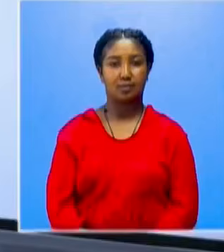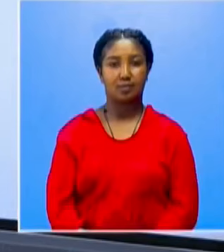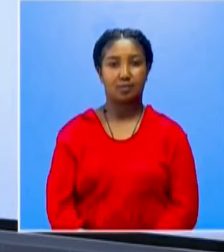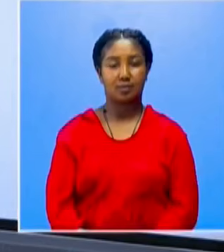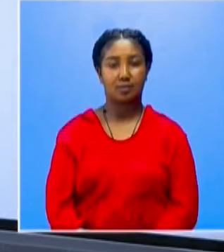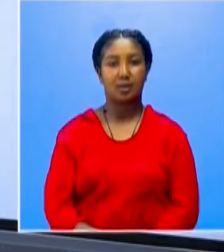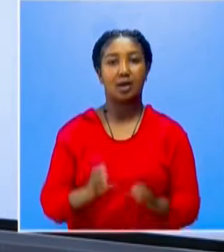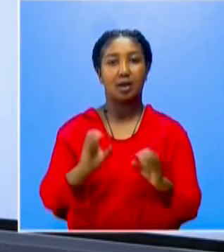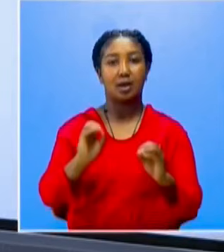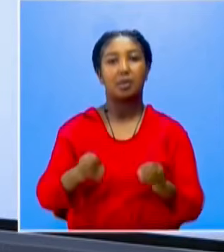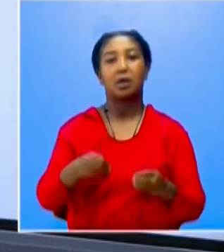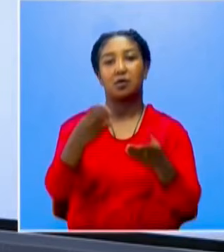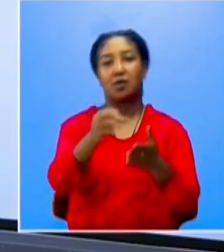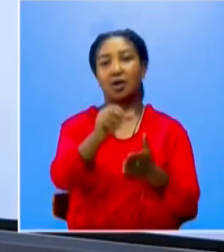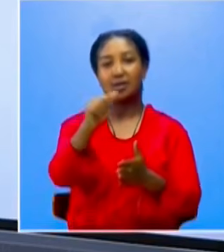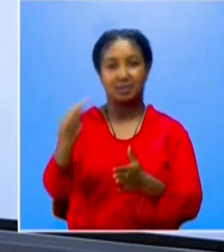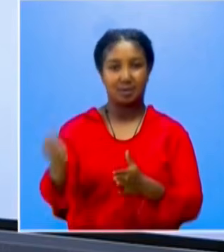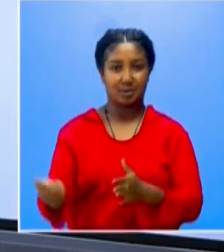Let me give you another.